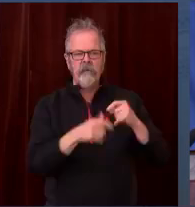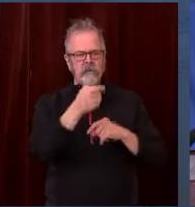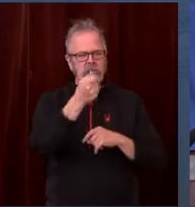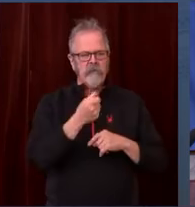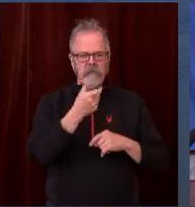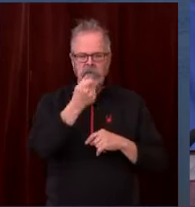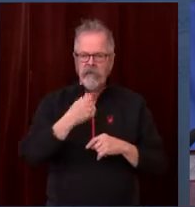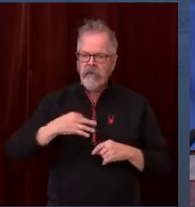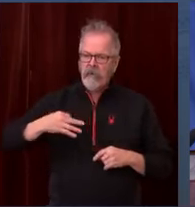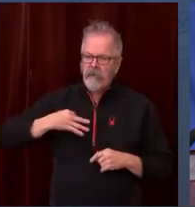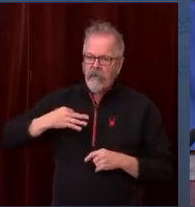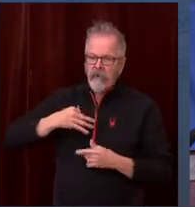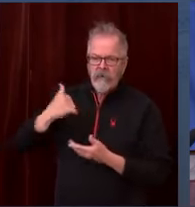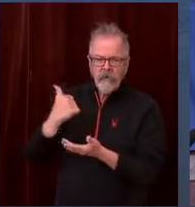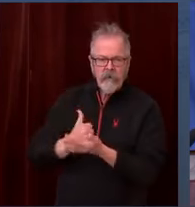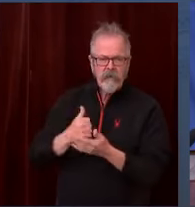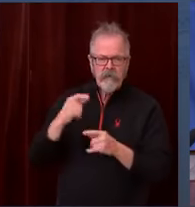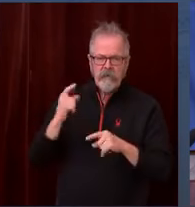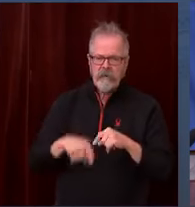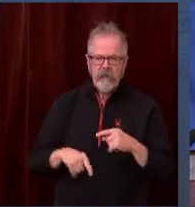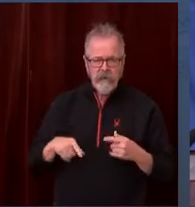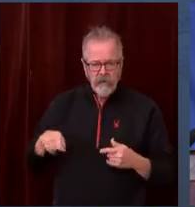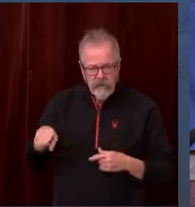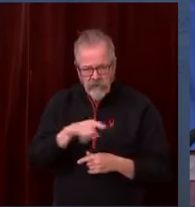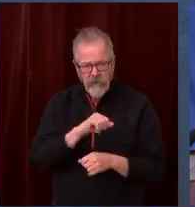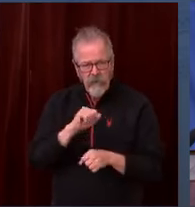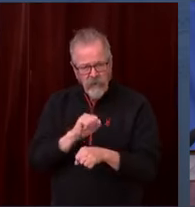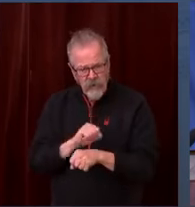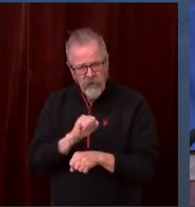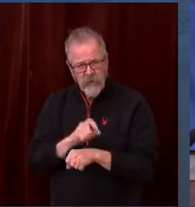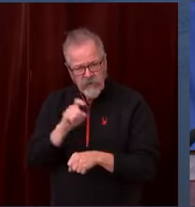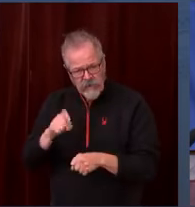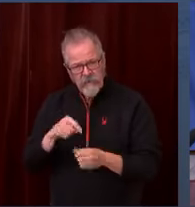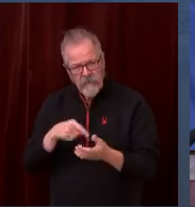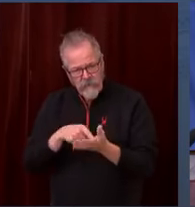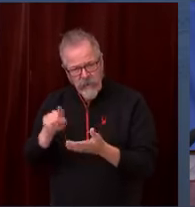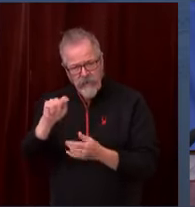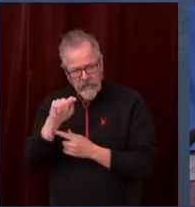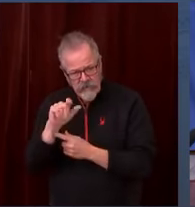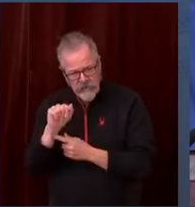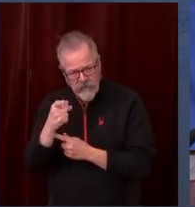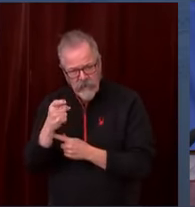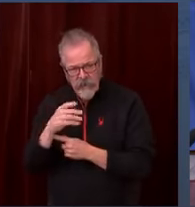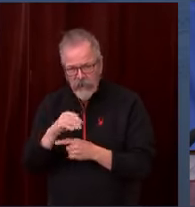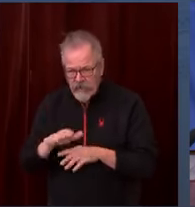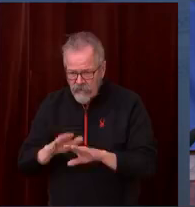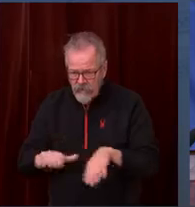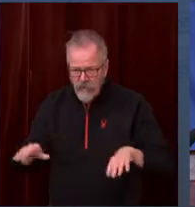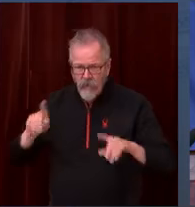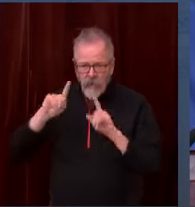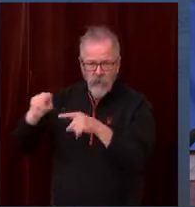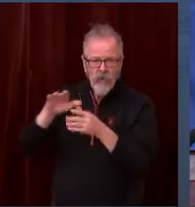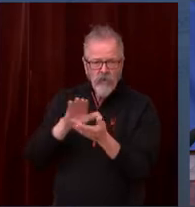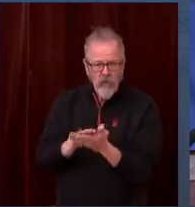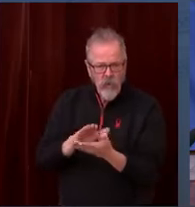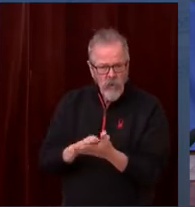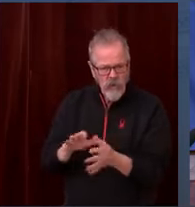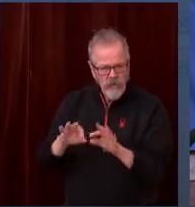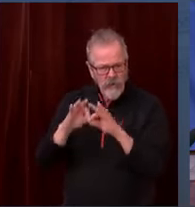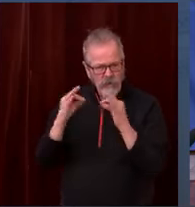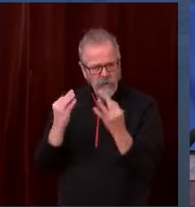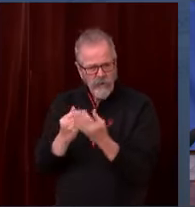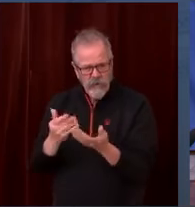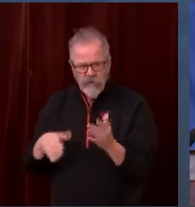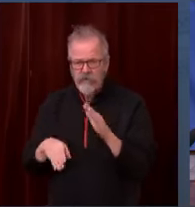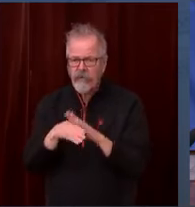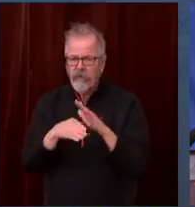they're paying taxes, their kids are studying hard in school, they're coaching soccer, but they're not participating in the